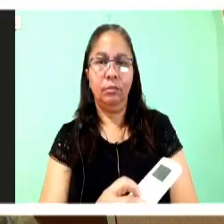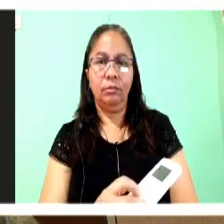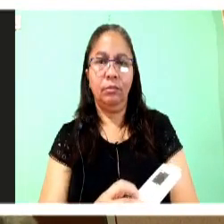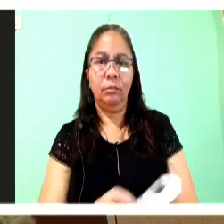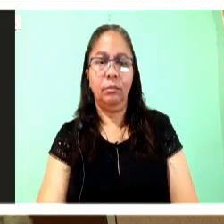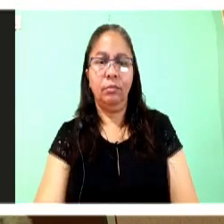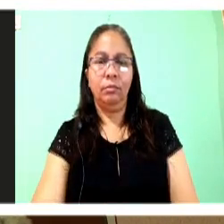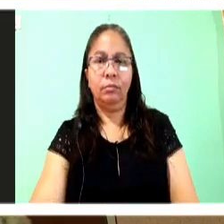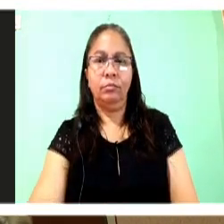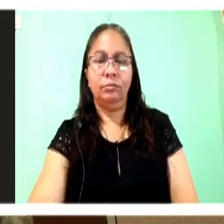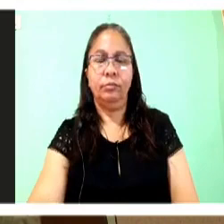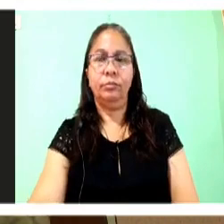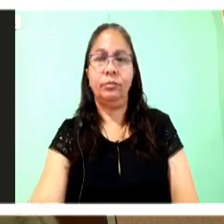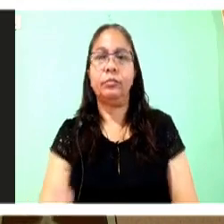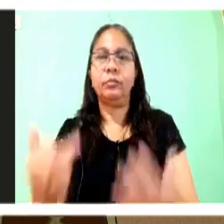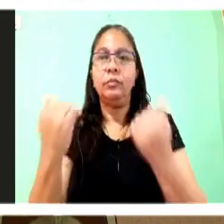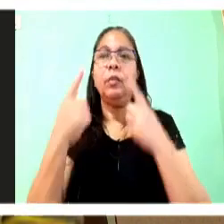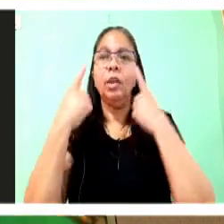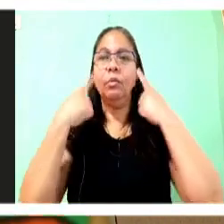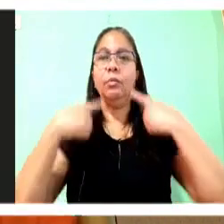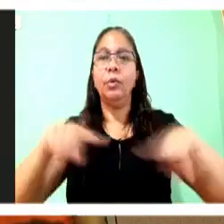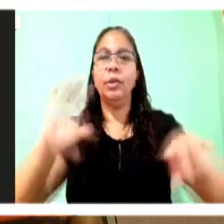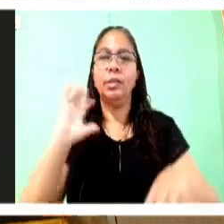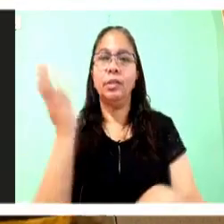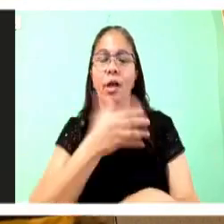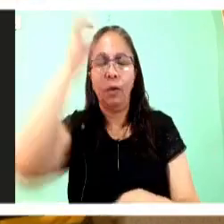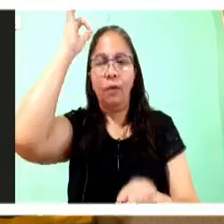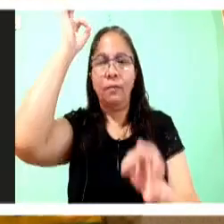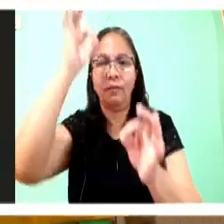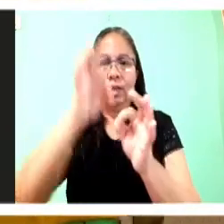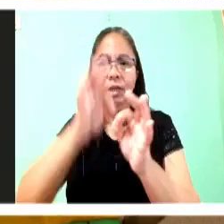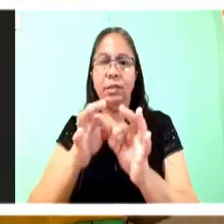Let us profess our faith in God.